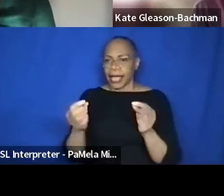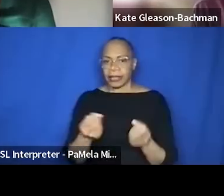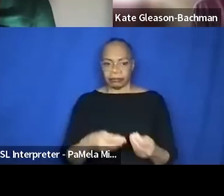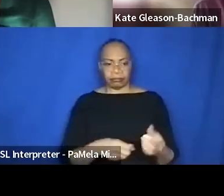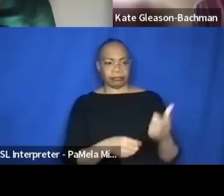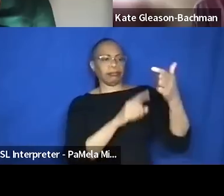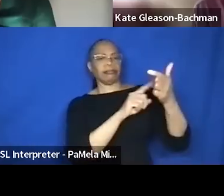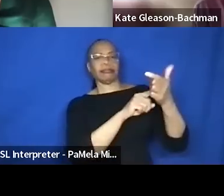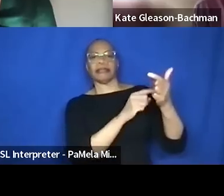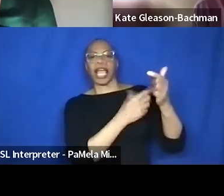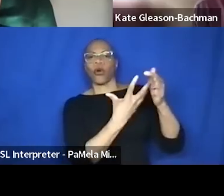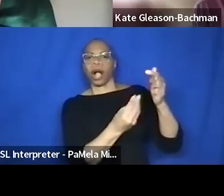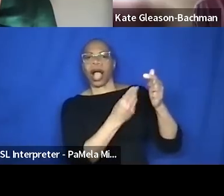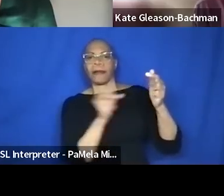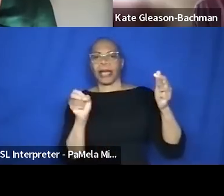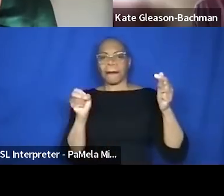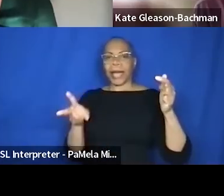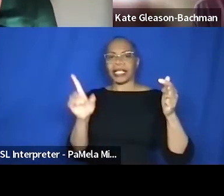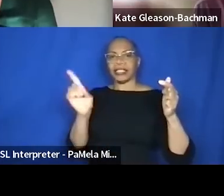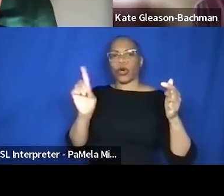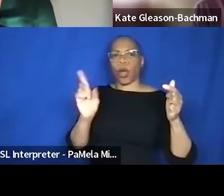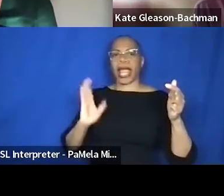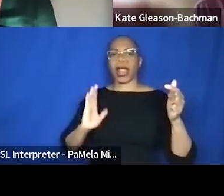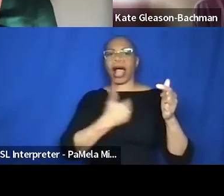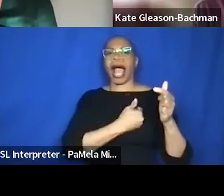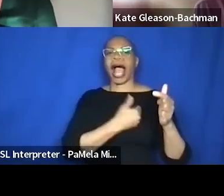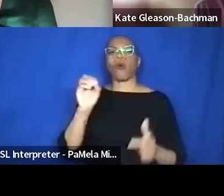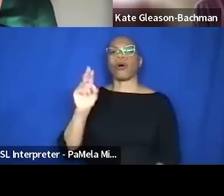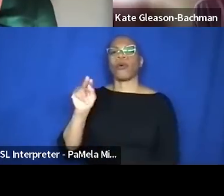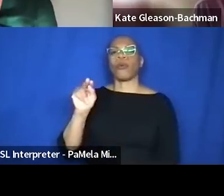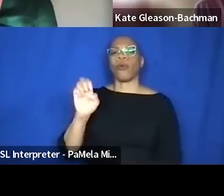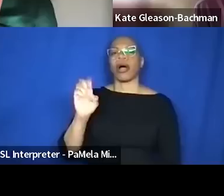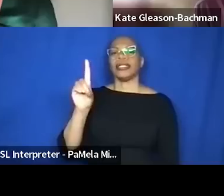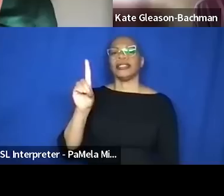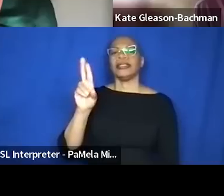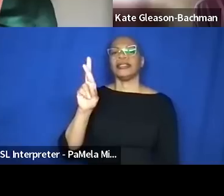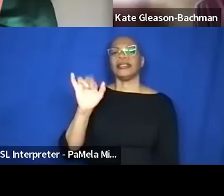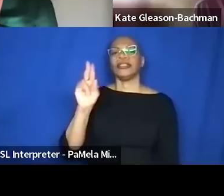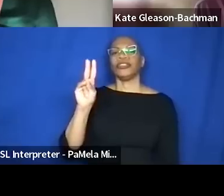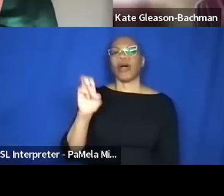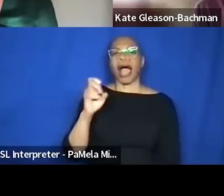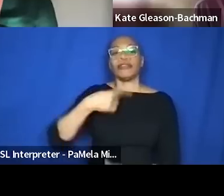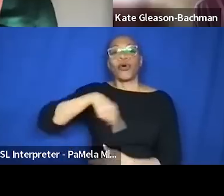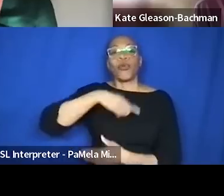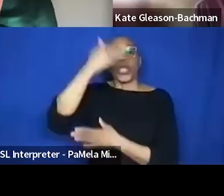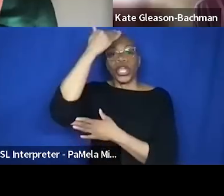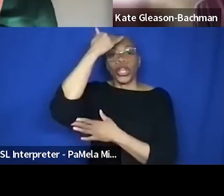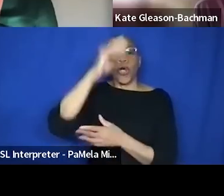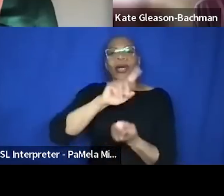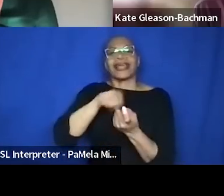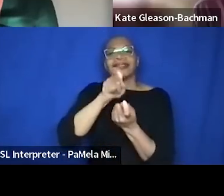We copy paste it and put it into our OneDrive, so that way we know exactly where each patient is.